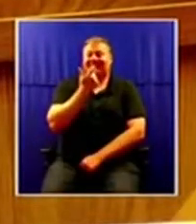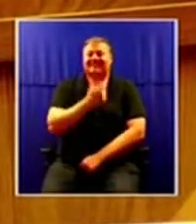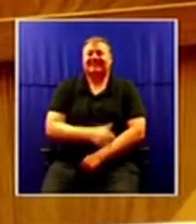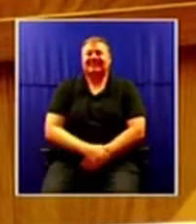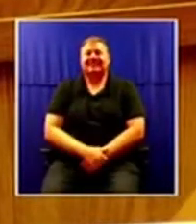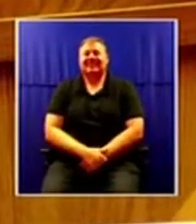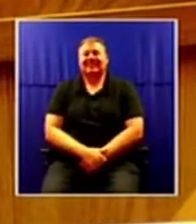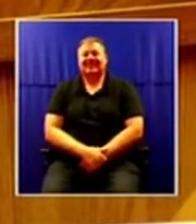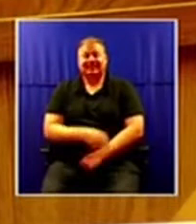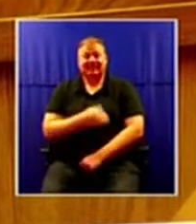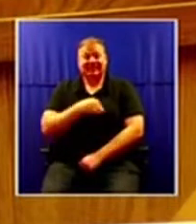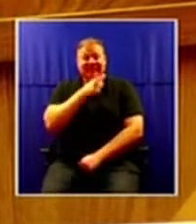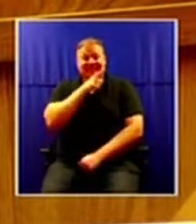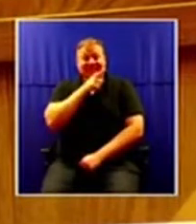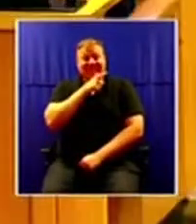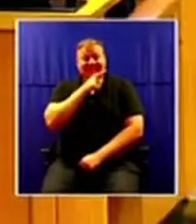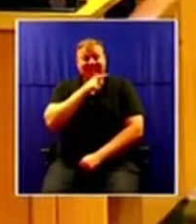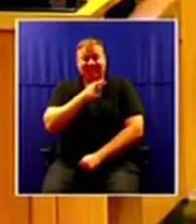was testing it for the nation.